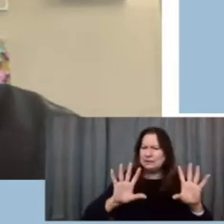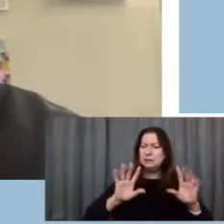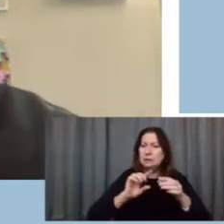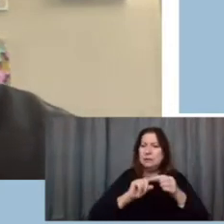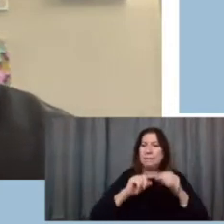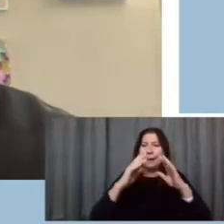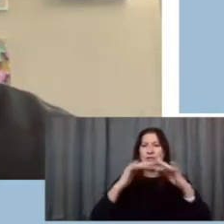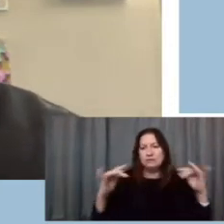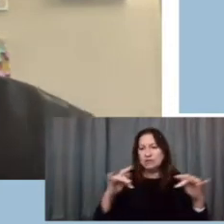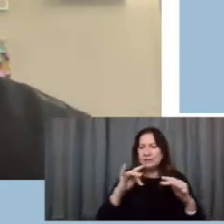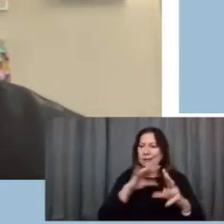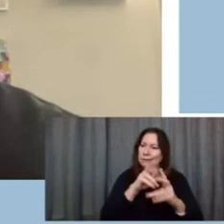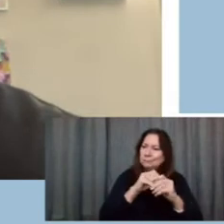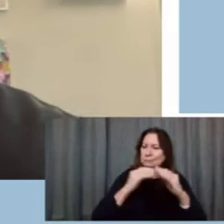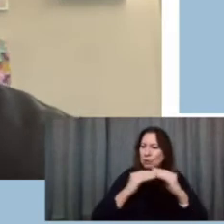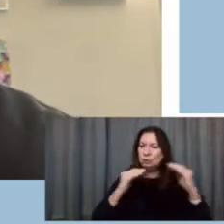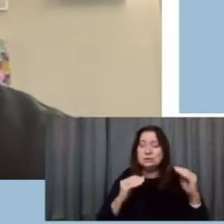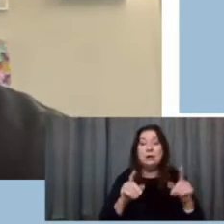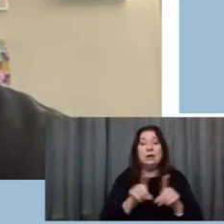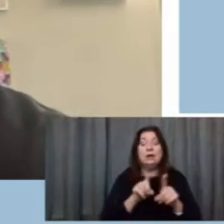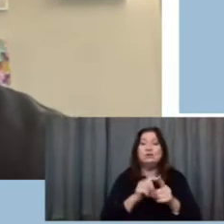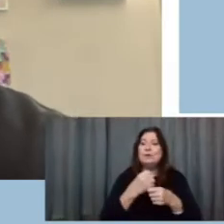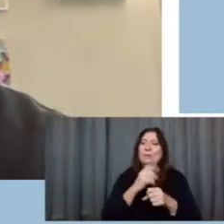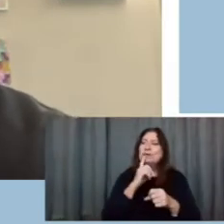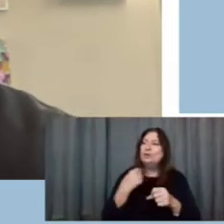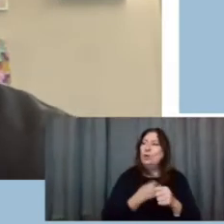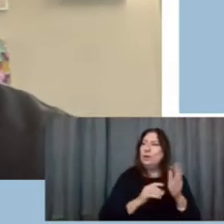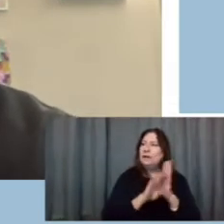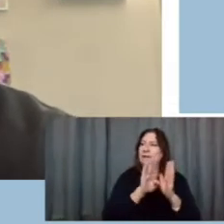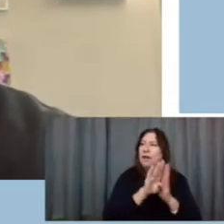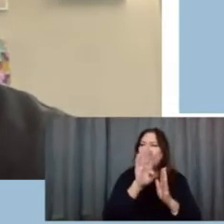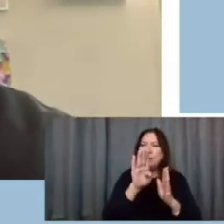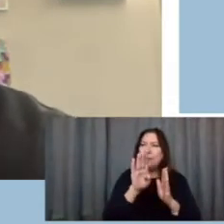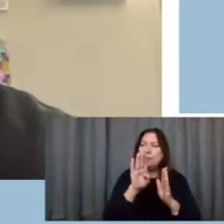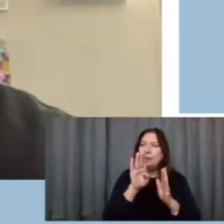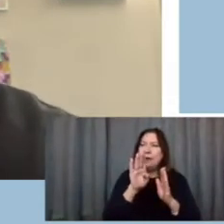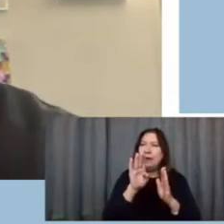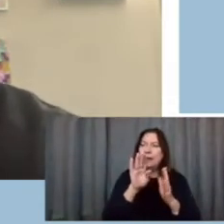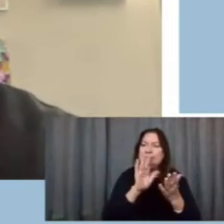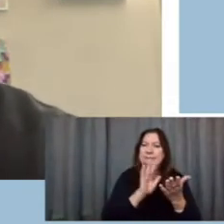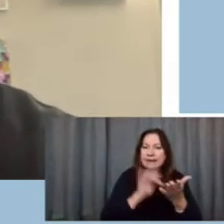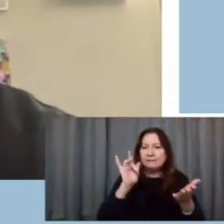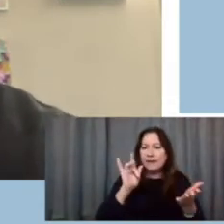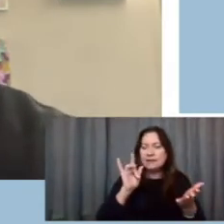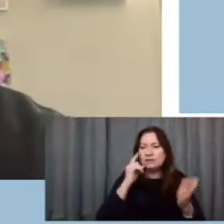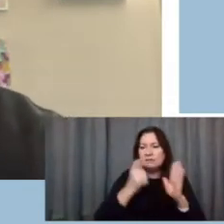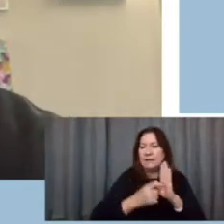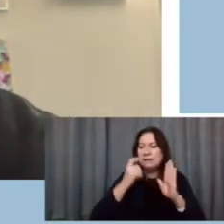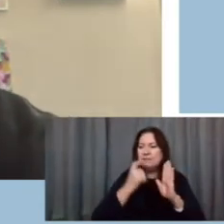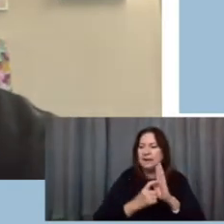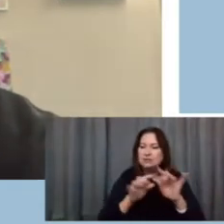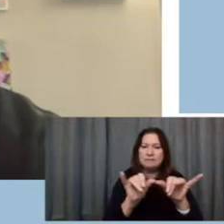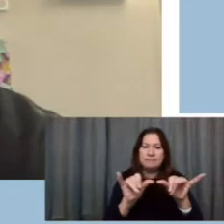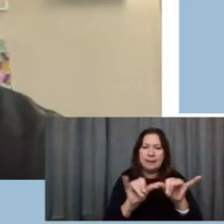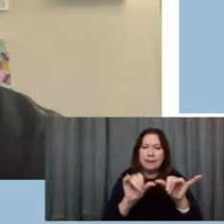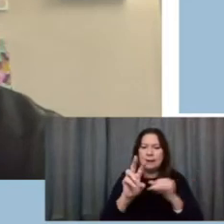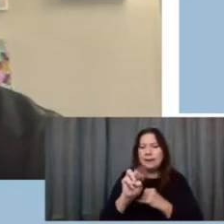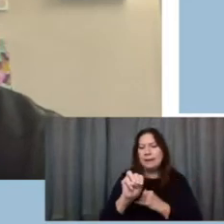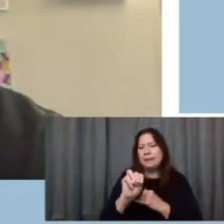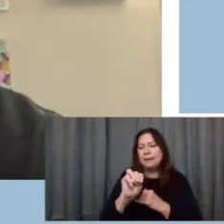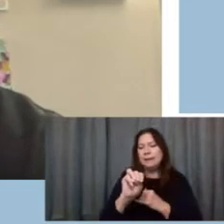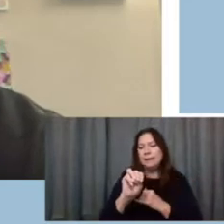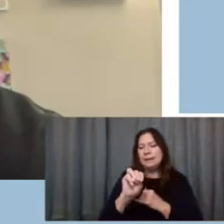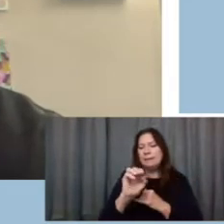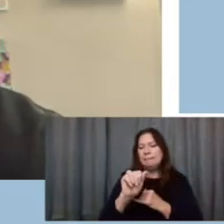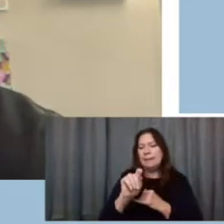diversity, equity, and inclusion, and making sure that we're developing and utilizing indicators and metrics around DEI. So right